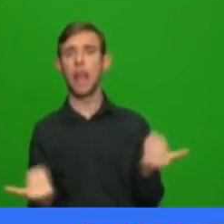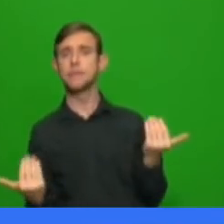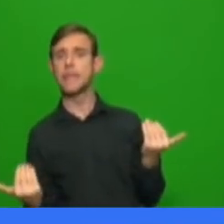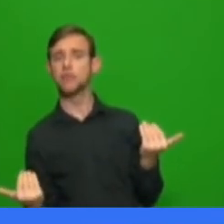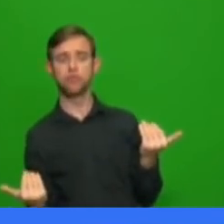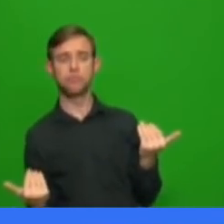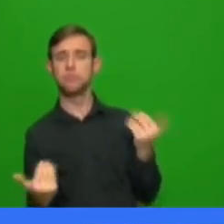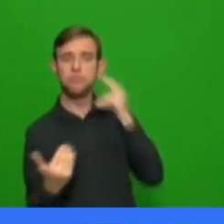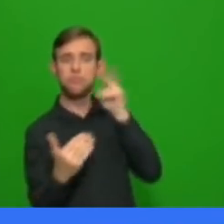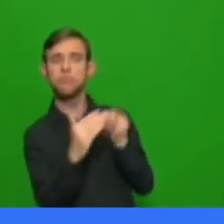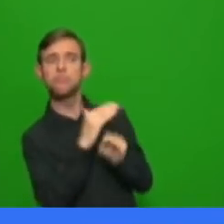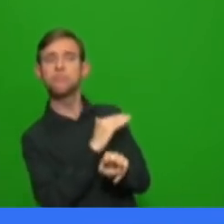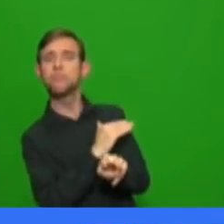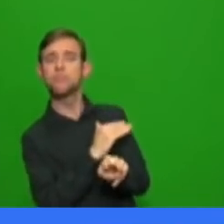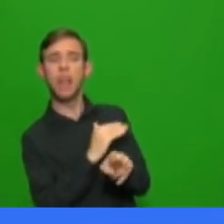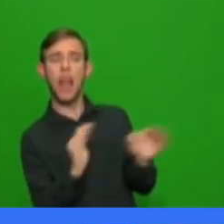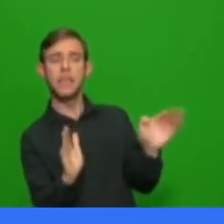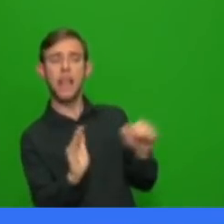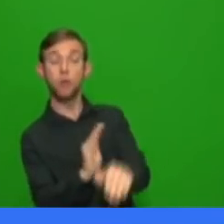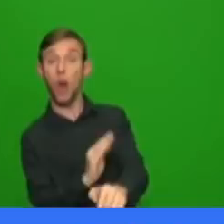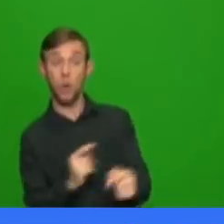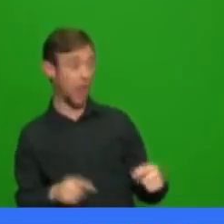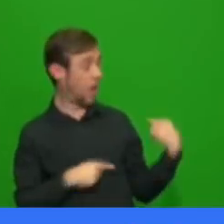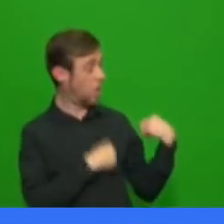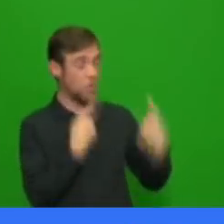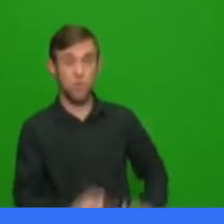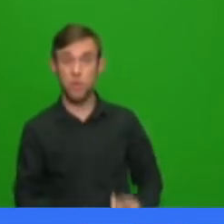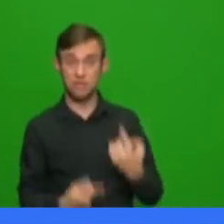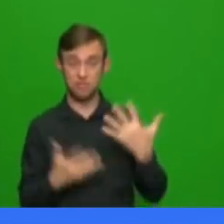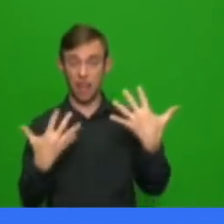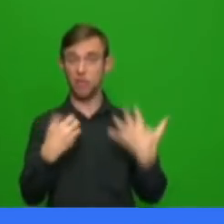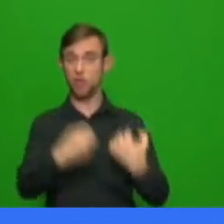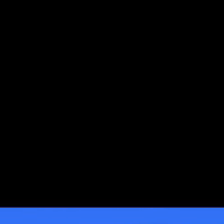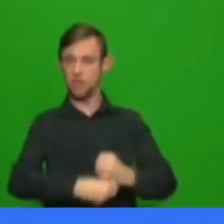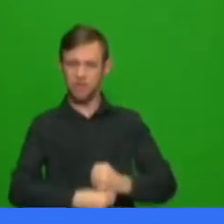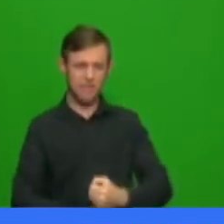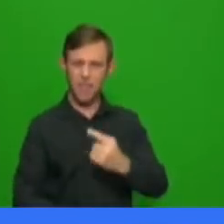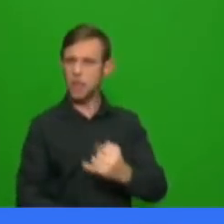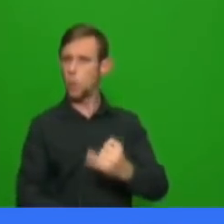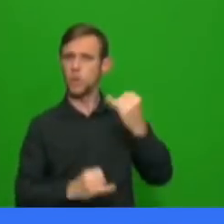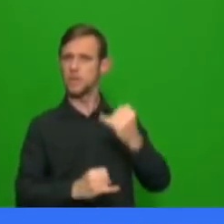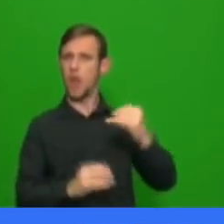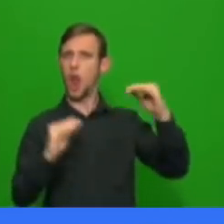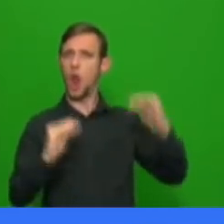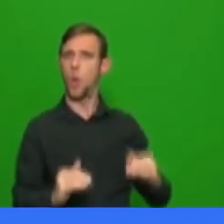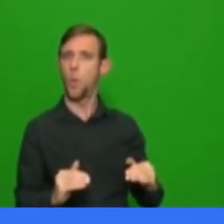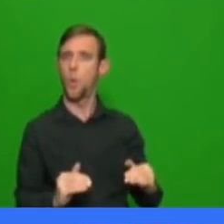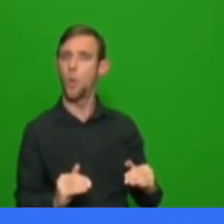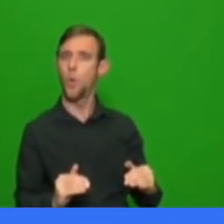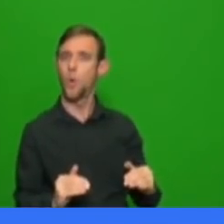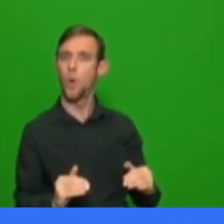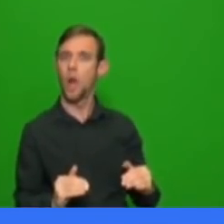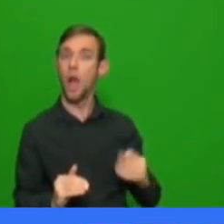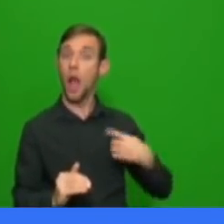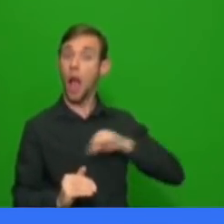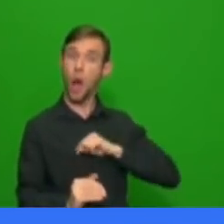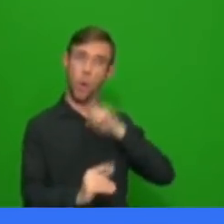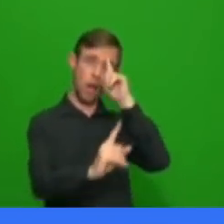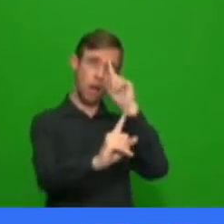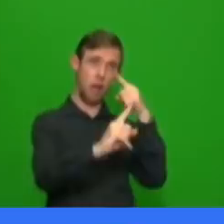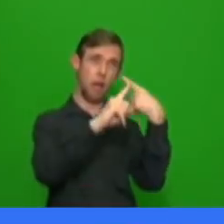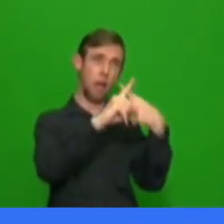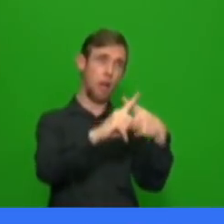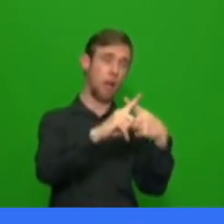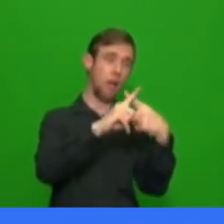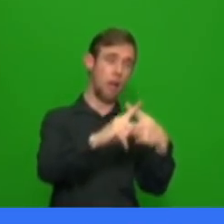and they are at their lowest in 10 years. And the direction is right. It has been